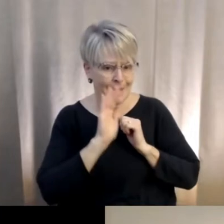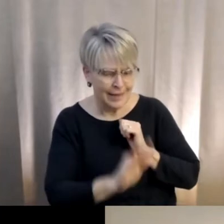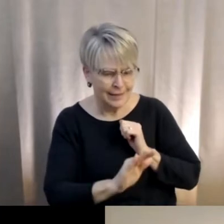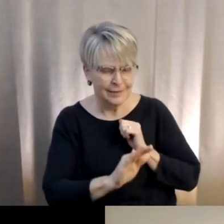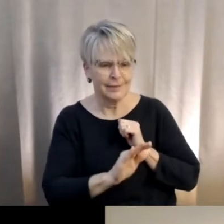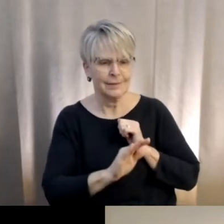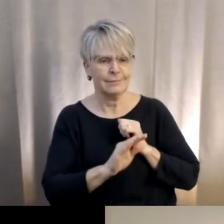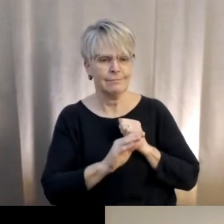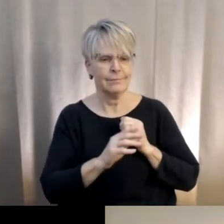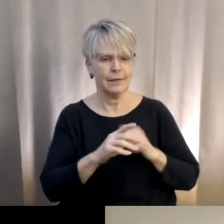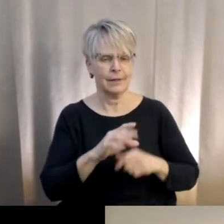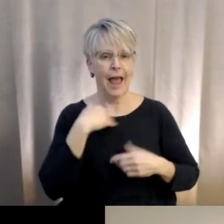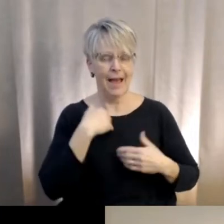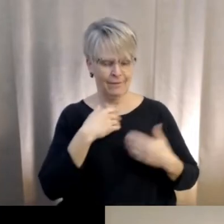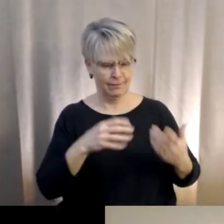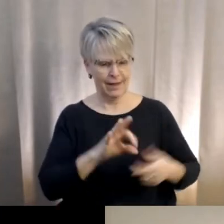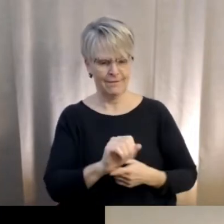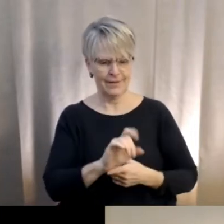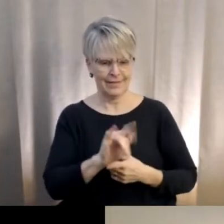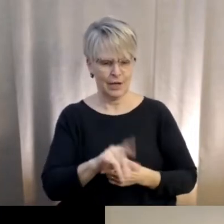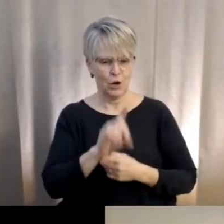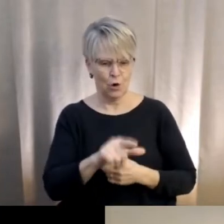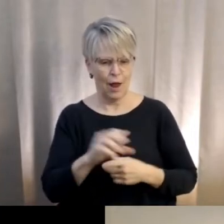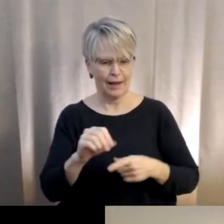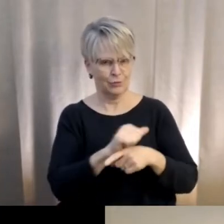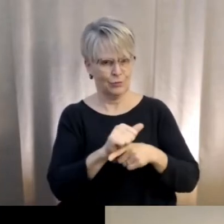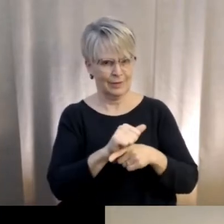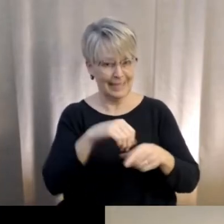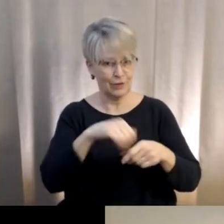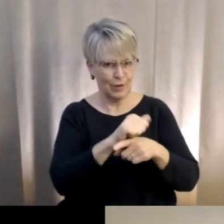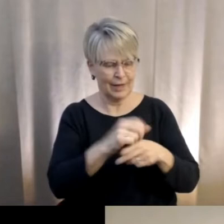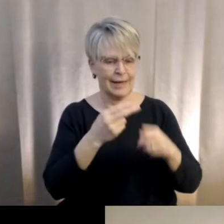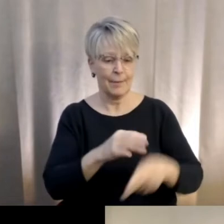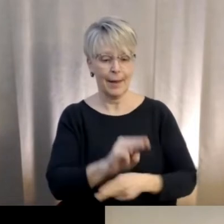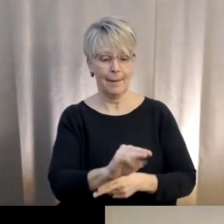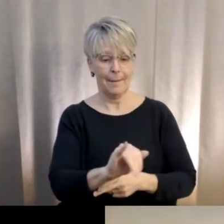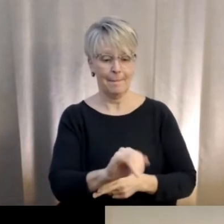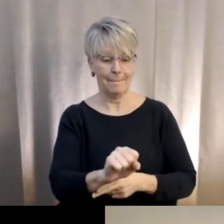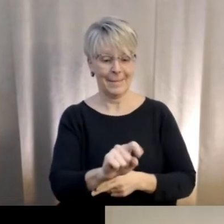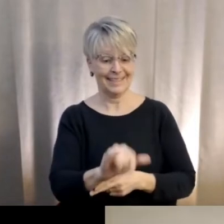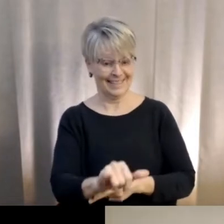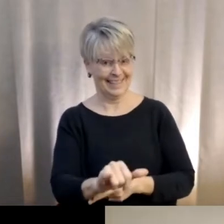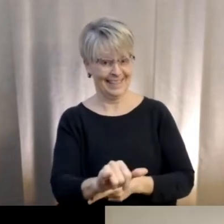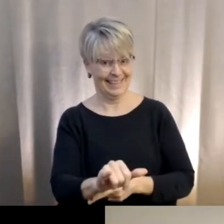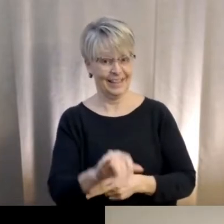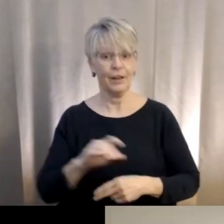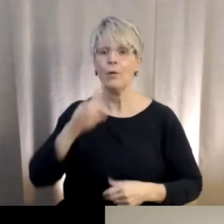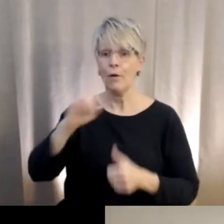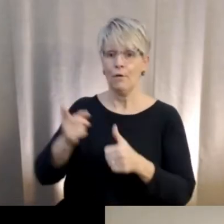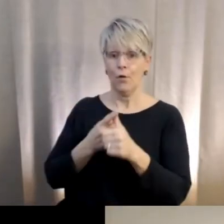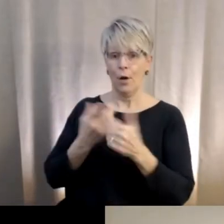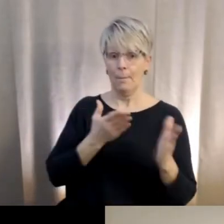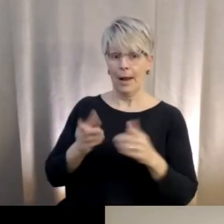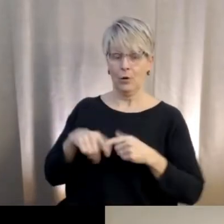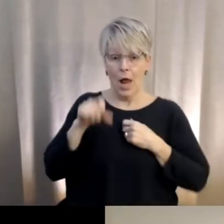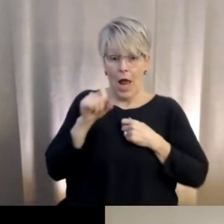base's facility dog in training, Misty. So for the first thing I just wanted to kind of ask